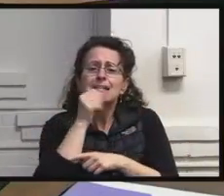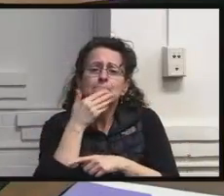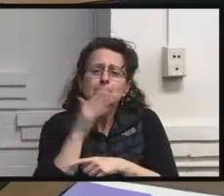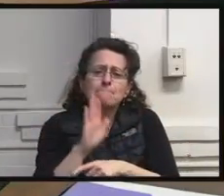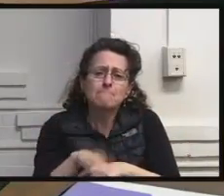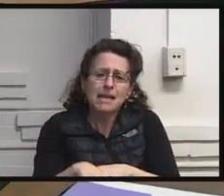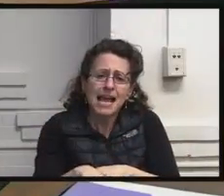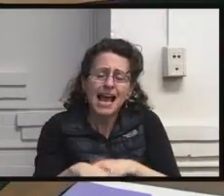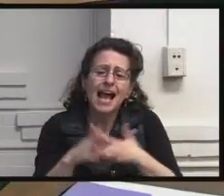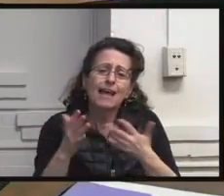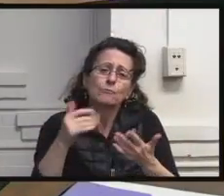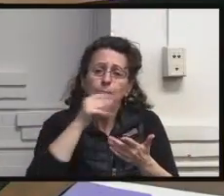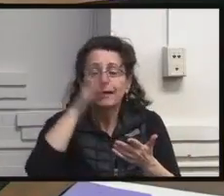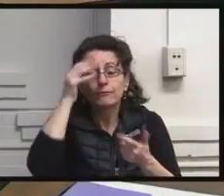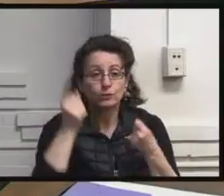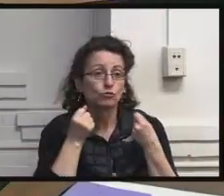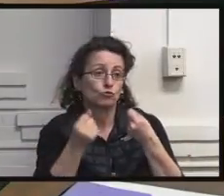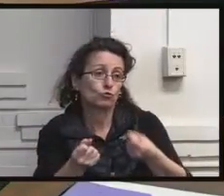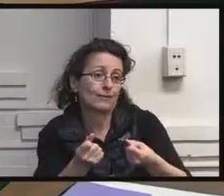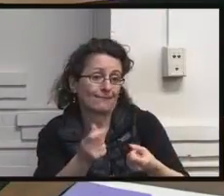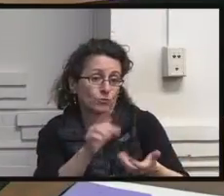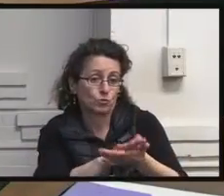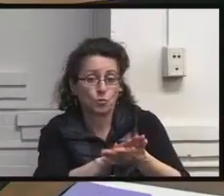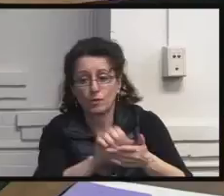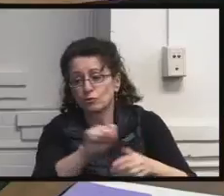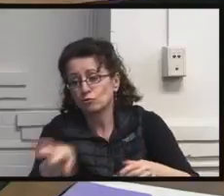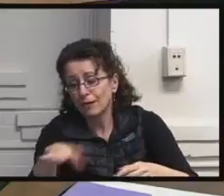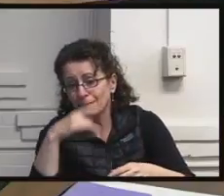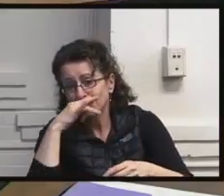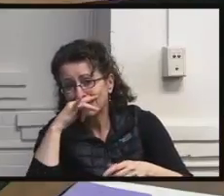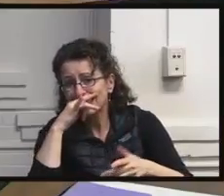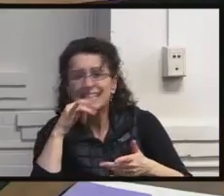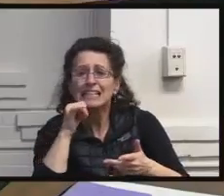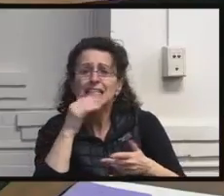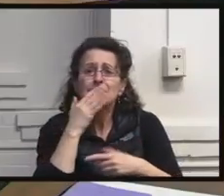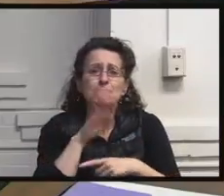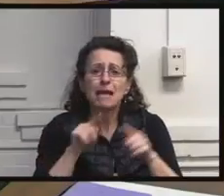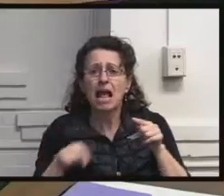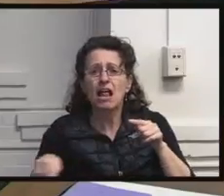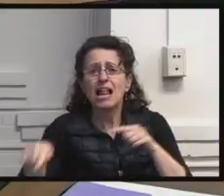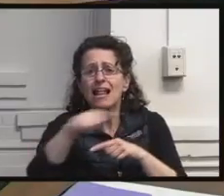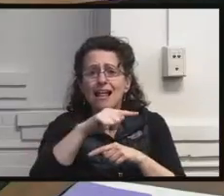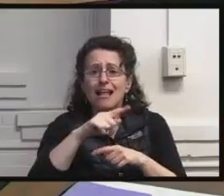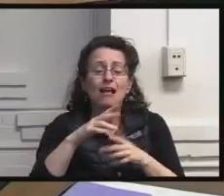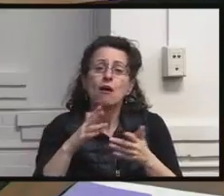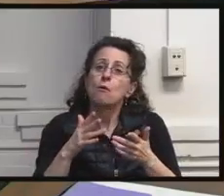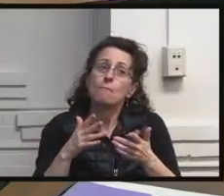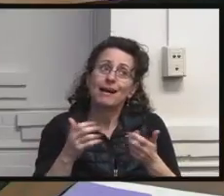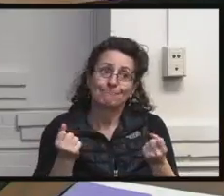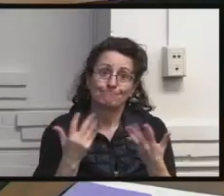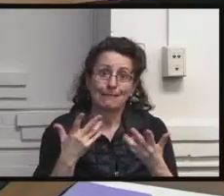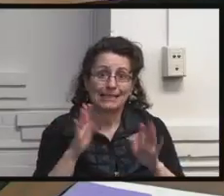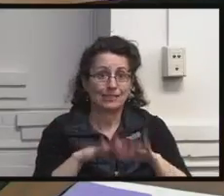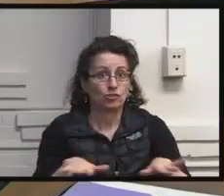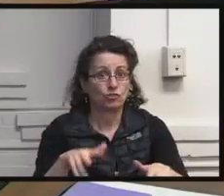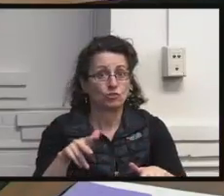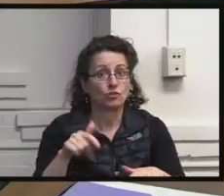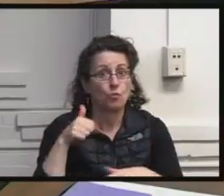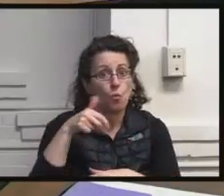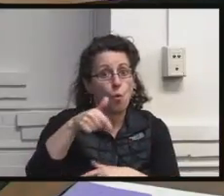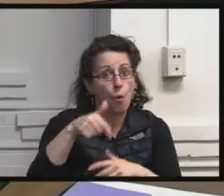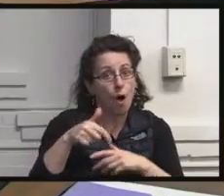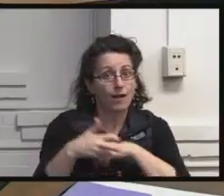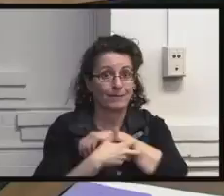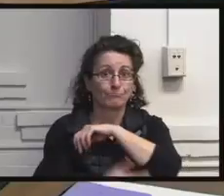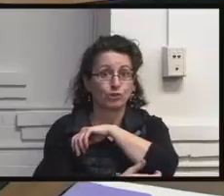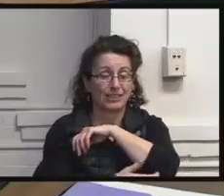for parents driving children to school, it would be short. But there's a good volume of children that walk this route to school,